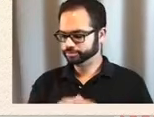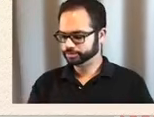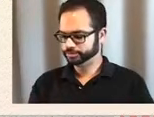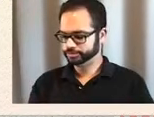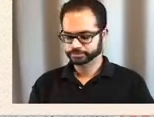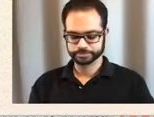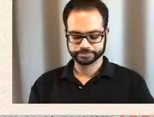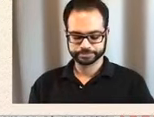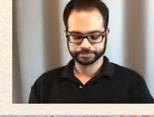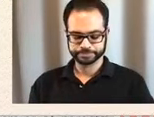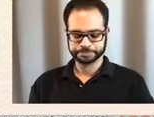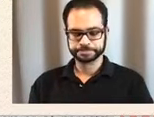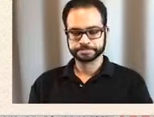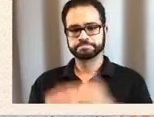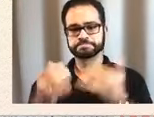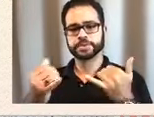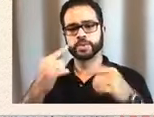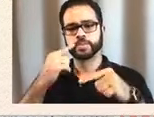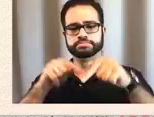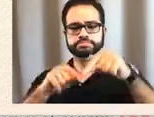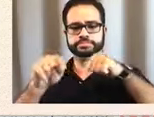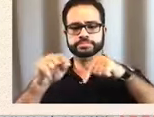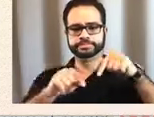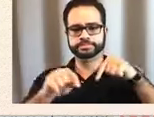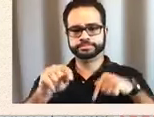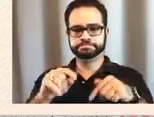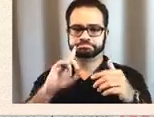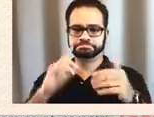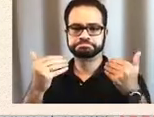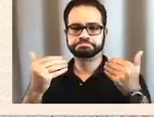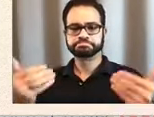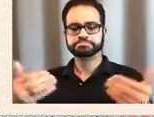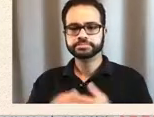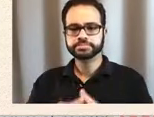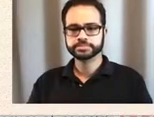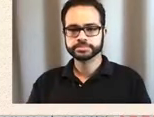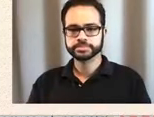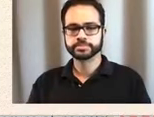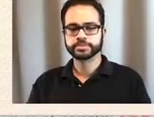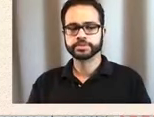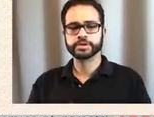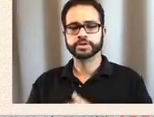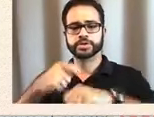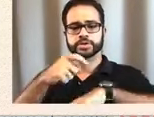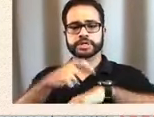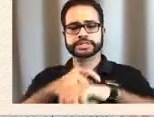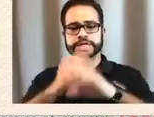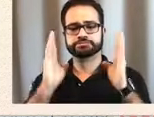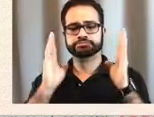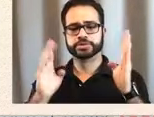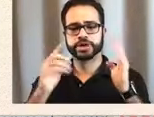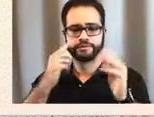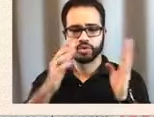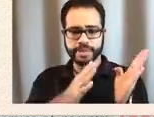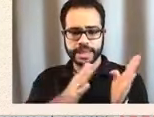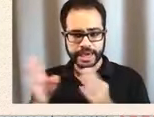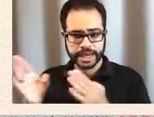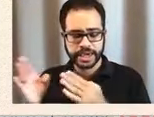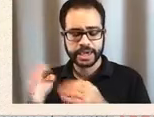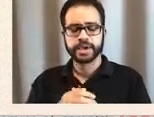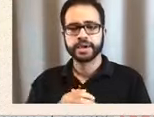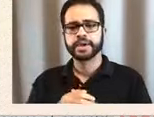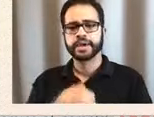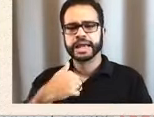back up, and here we go. So time frames for planning. As I mentioned, the age of